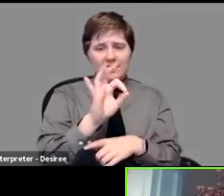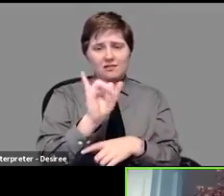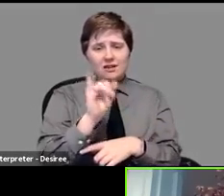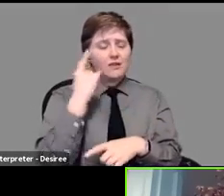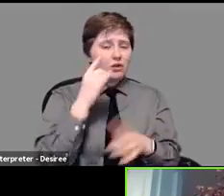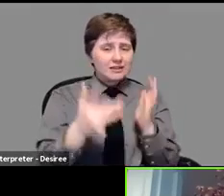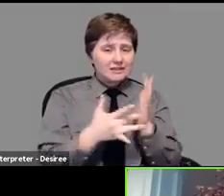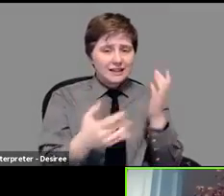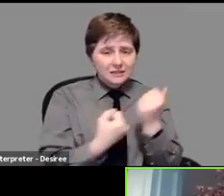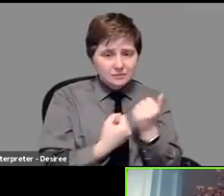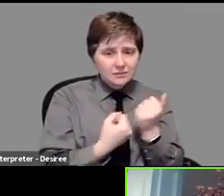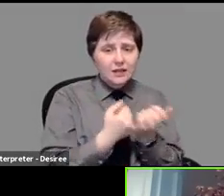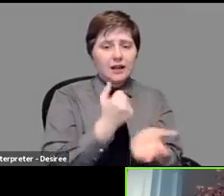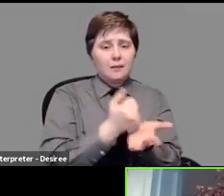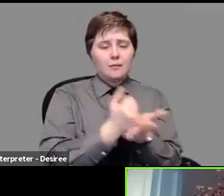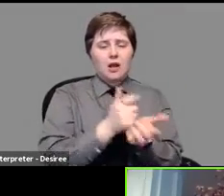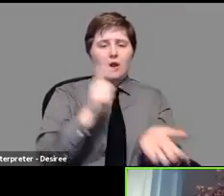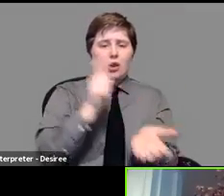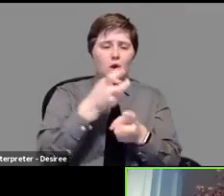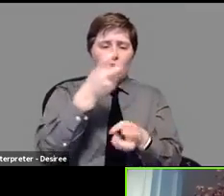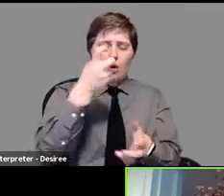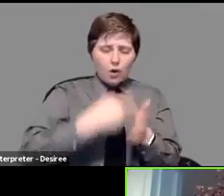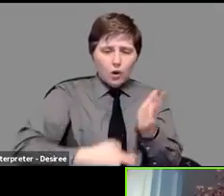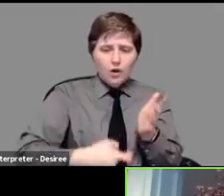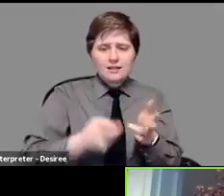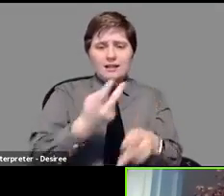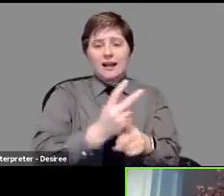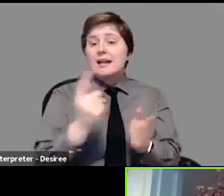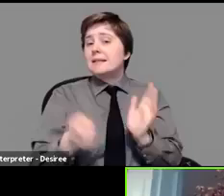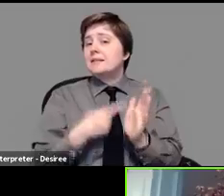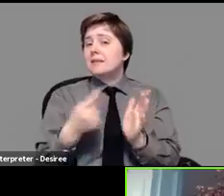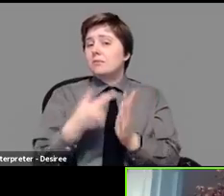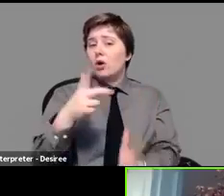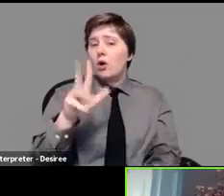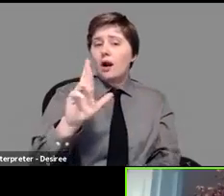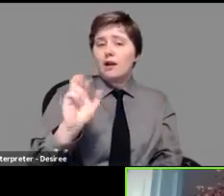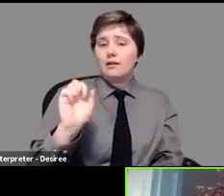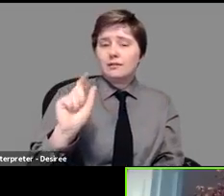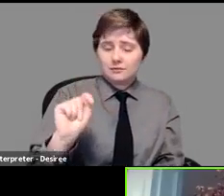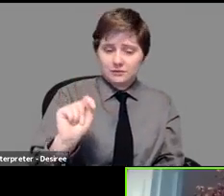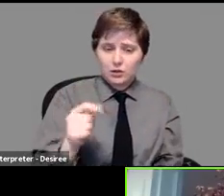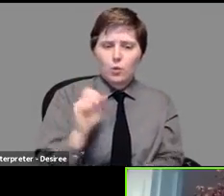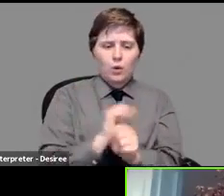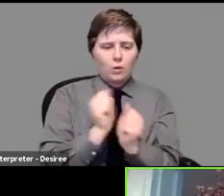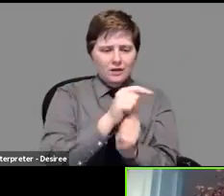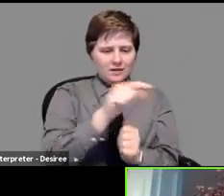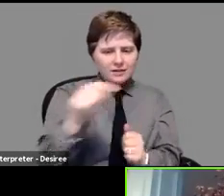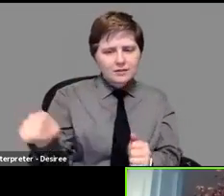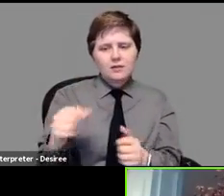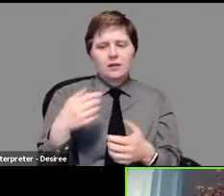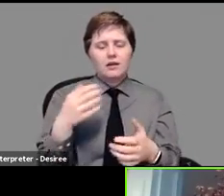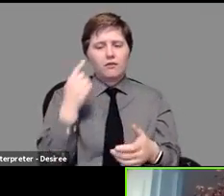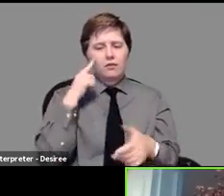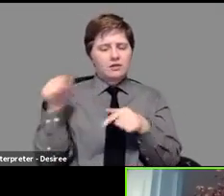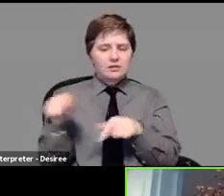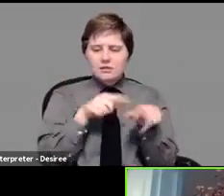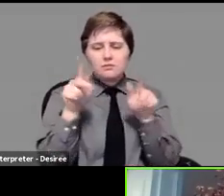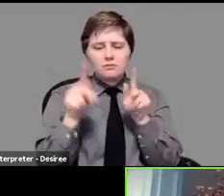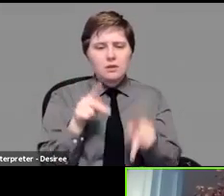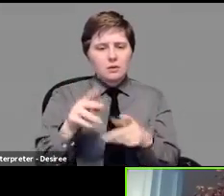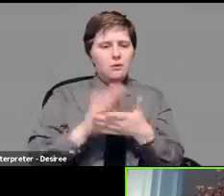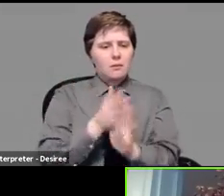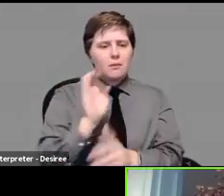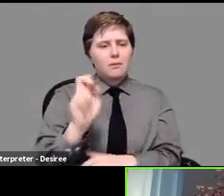assistance and low-cost lending, in some cases grants. And we work with those CDFIs to get these individuals bank ready. So